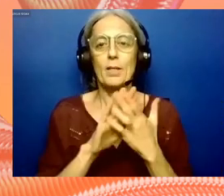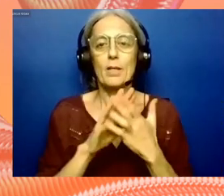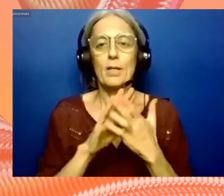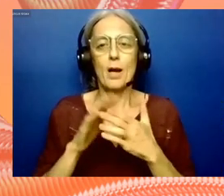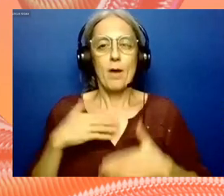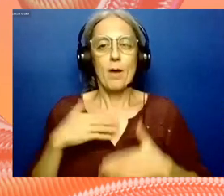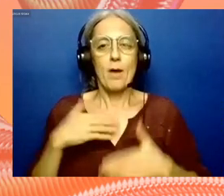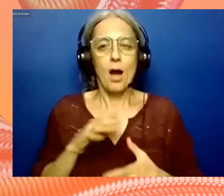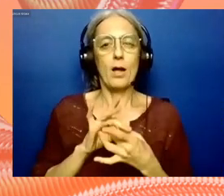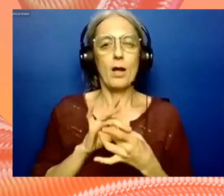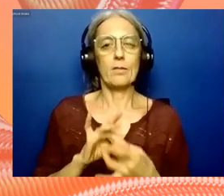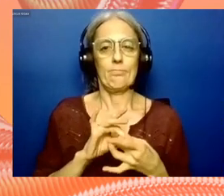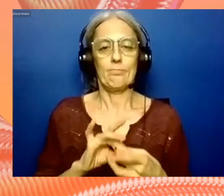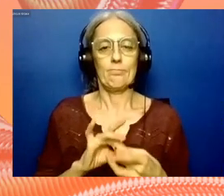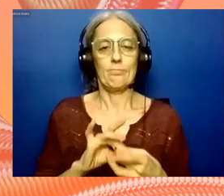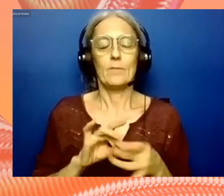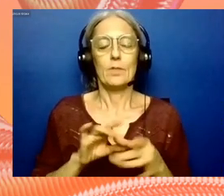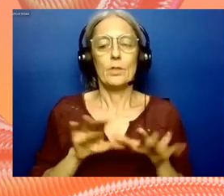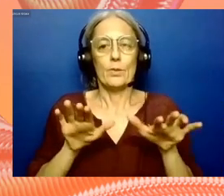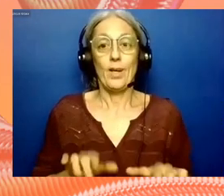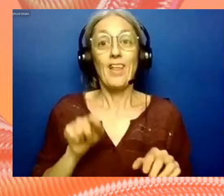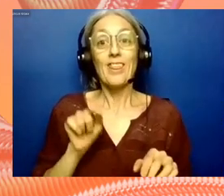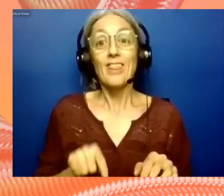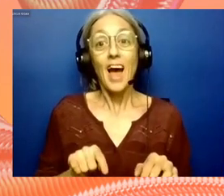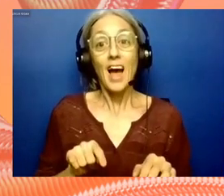discrete expressions of love and care.